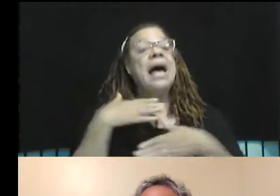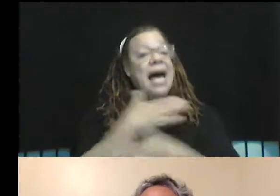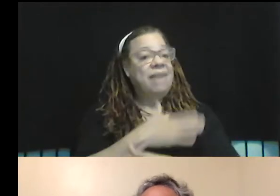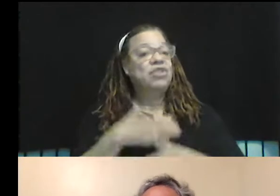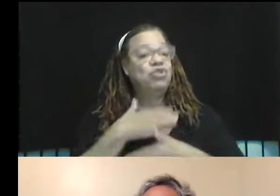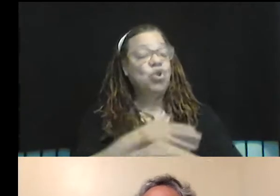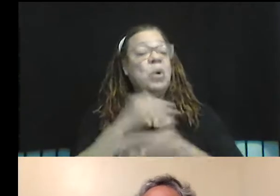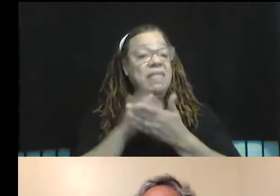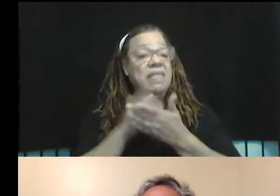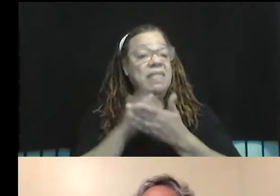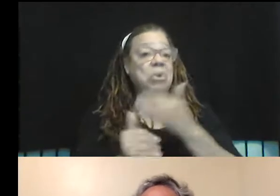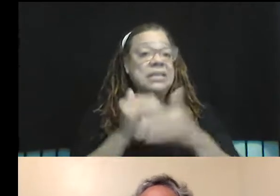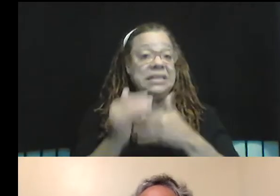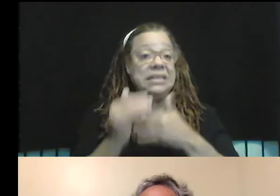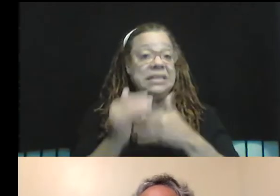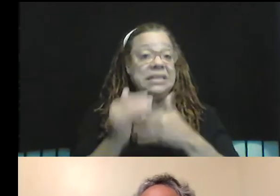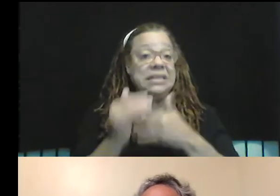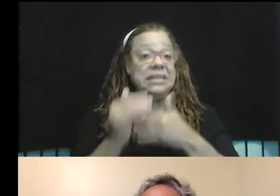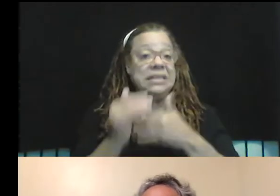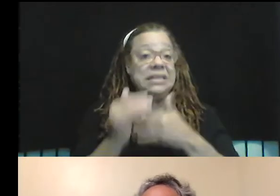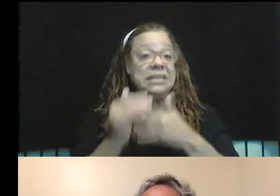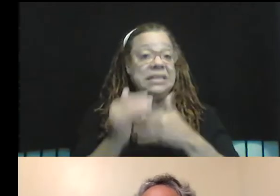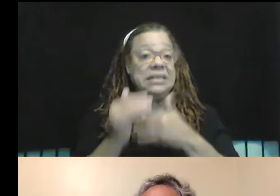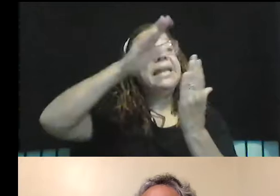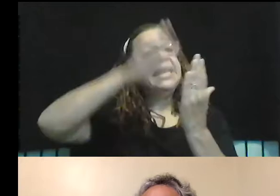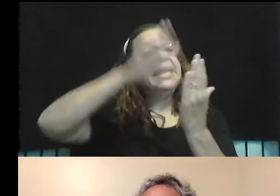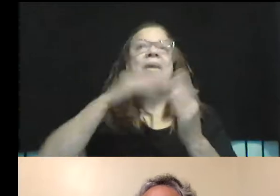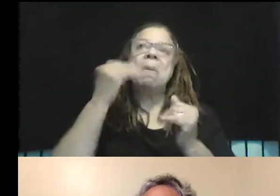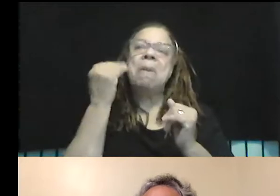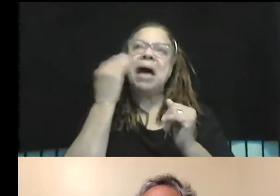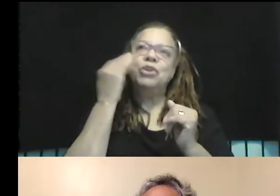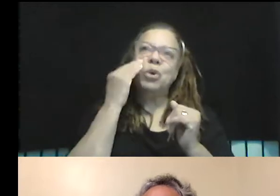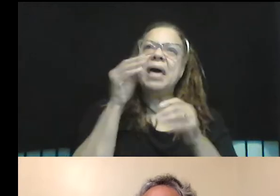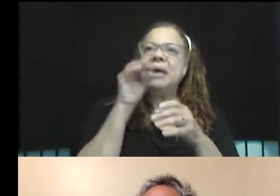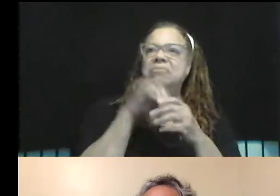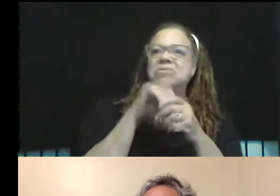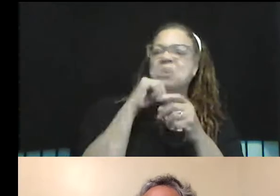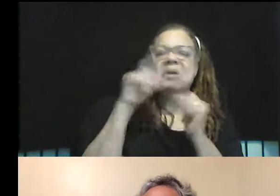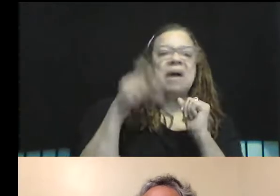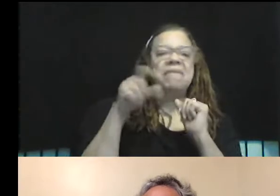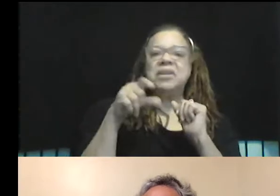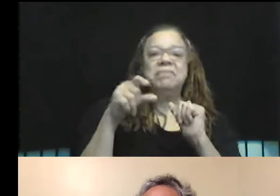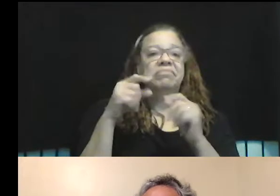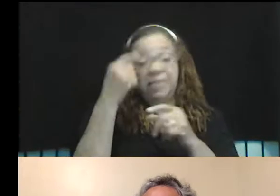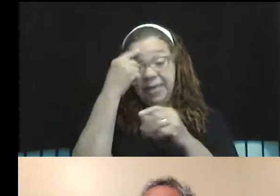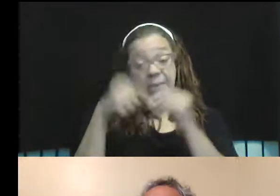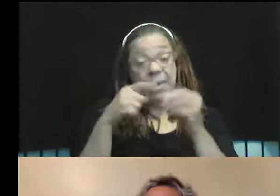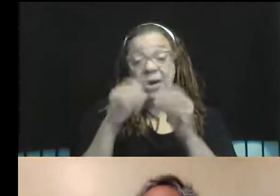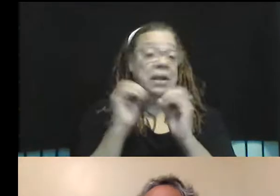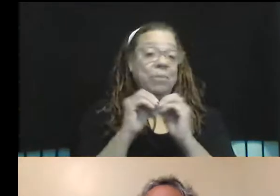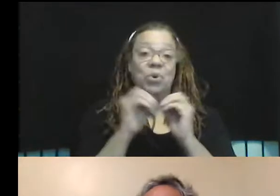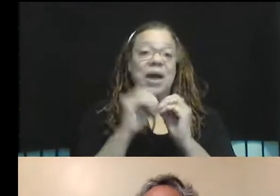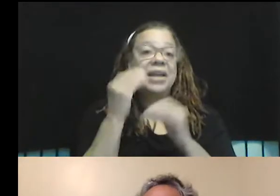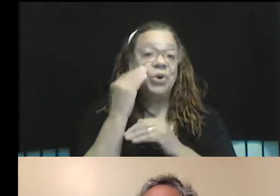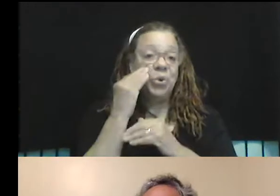because when I'm painting, sometimes I'm like, okay, I like know this inside and out now, so I don't even have to think about it too much.